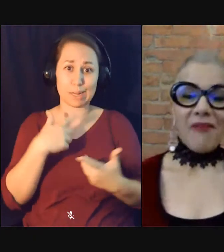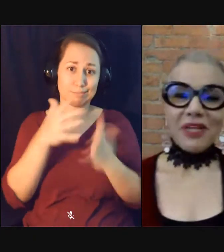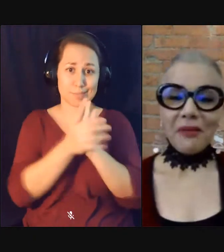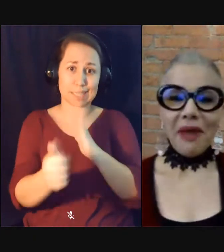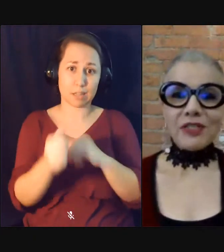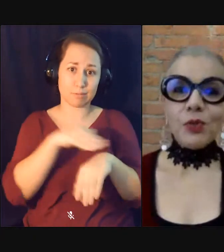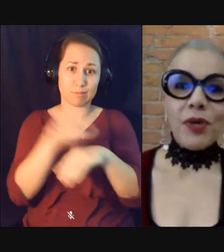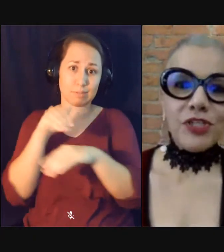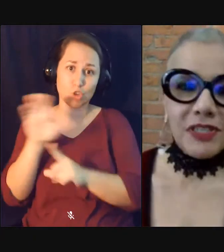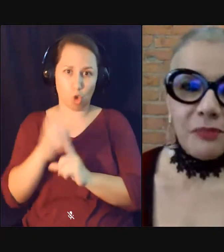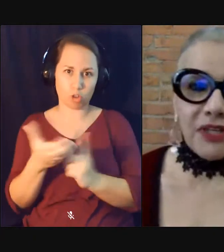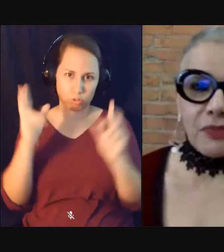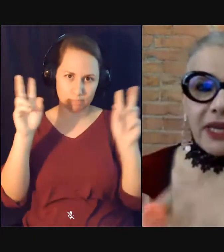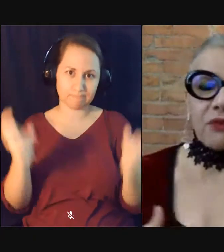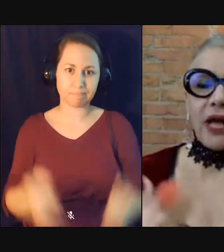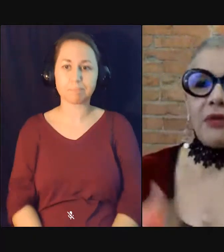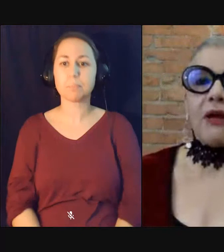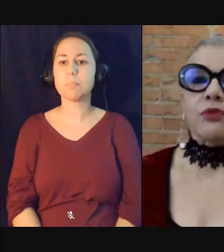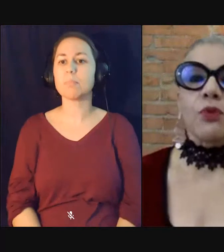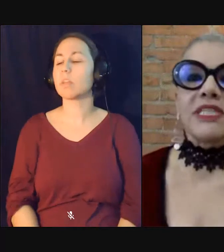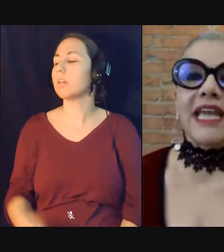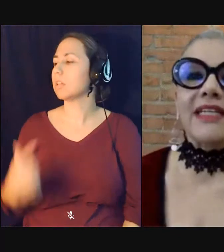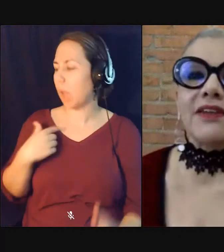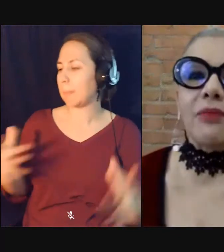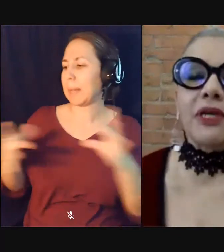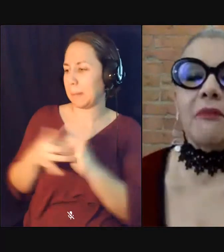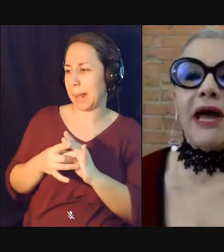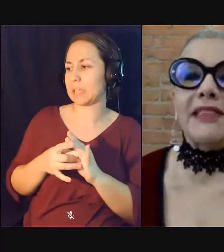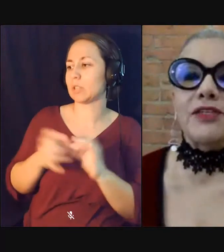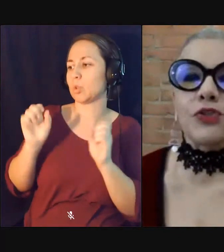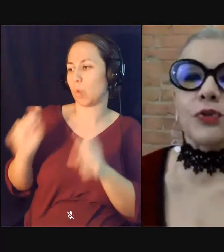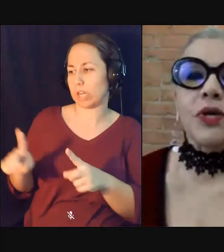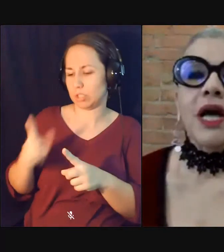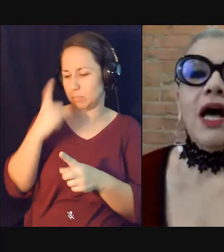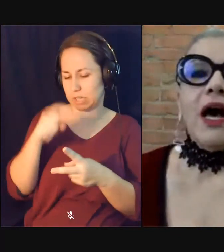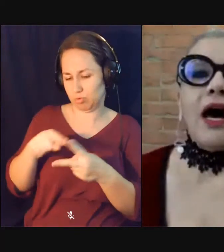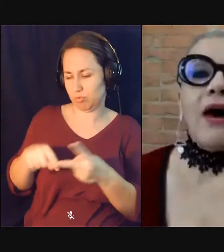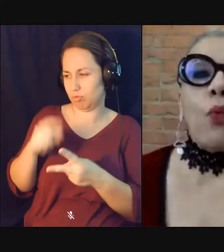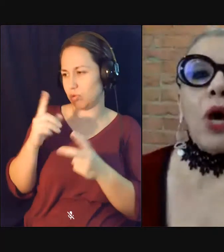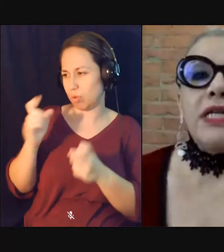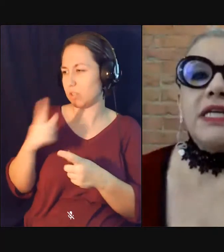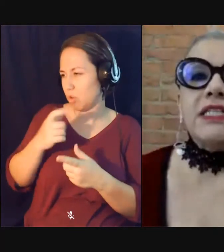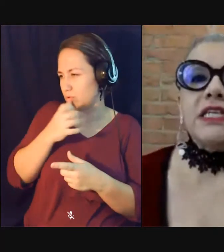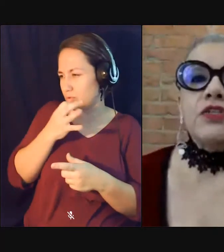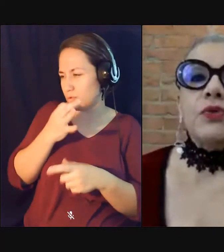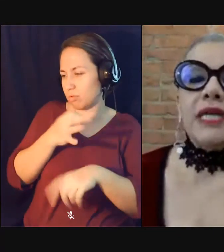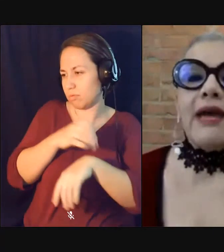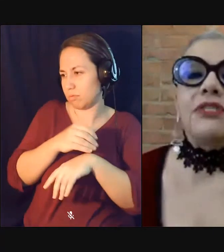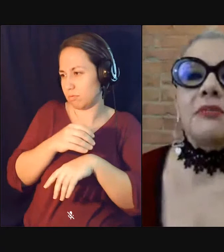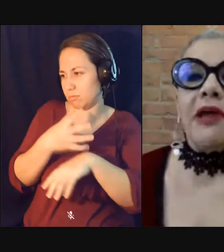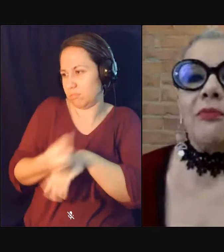All right, I'm going to combine two questions because we're kind of coming up towards the end, so I'm going to combine these two. One, did